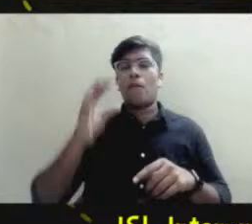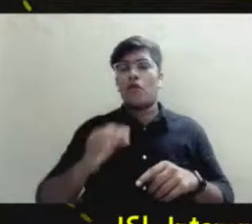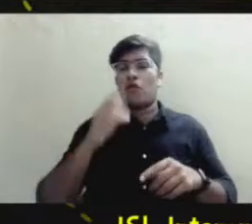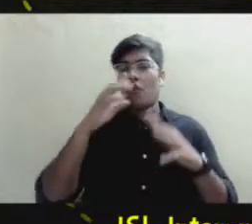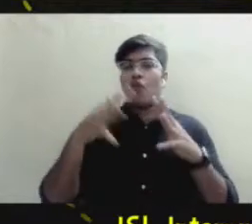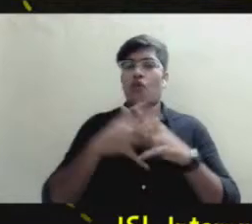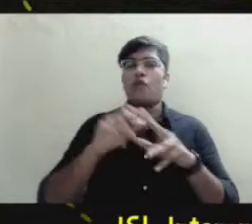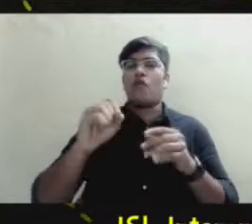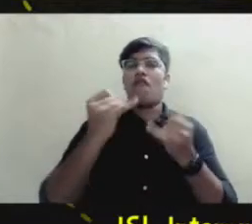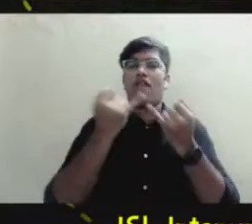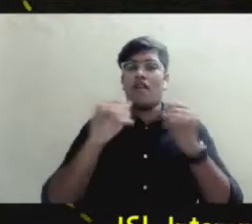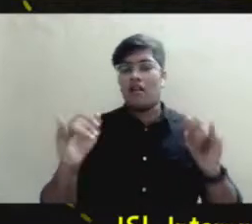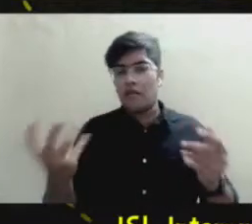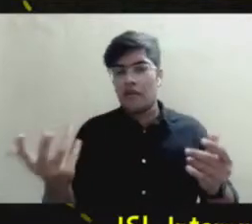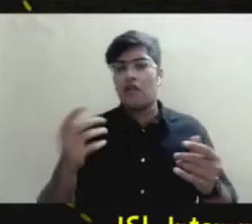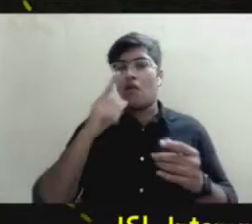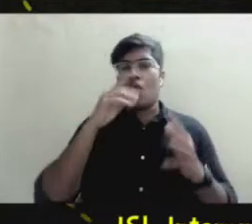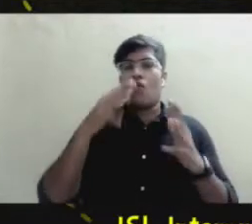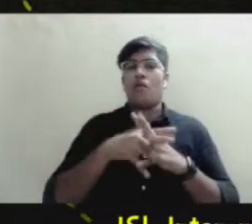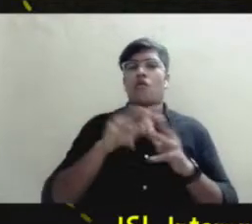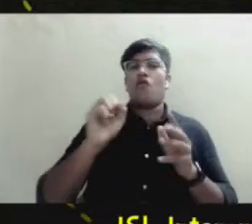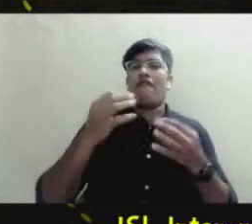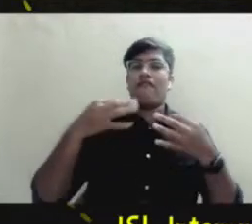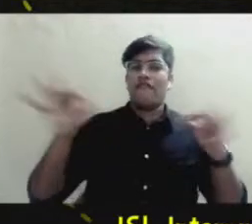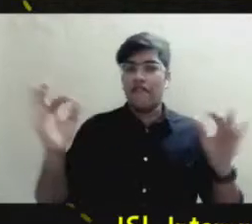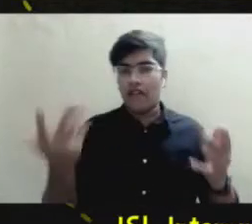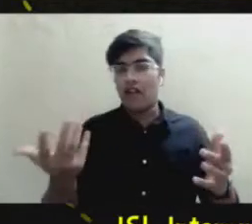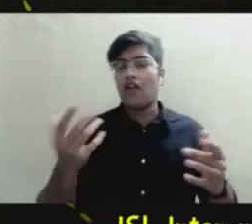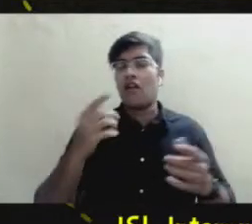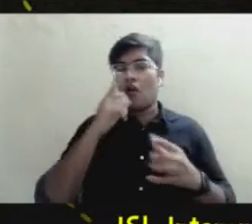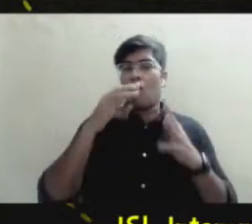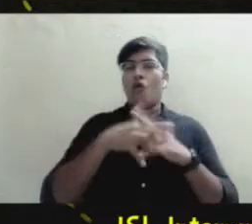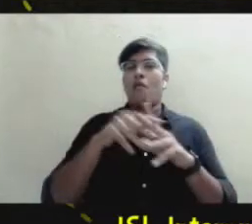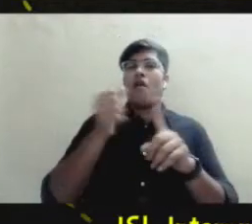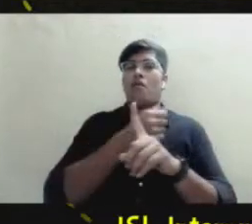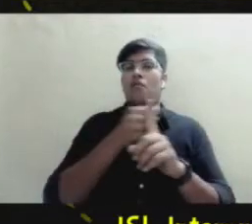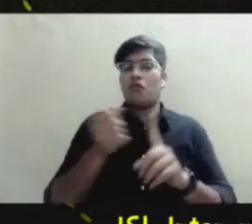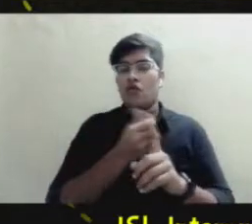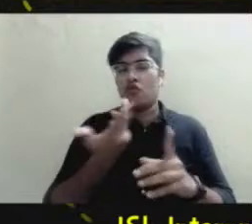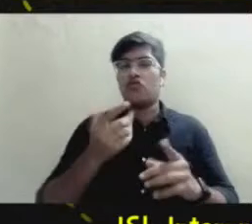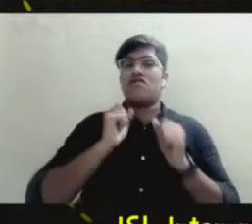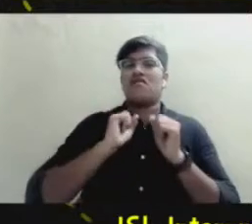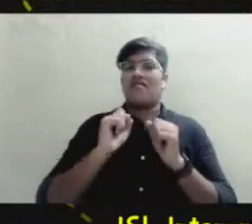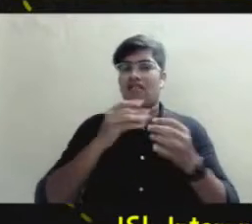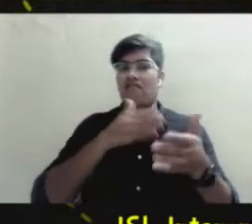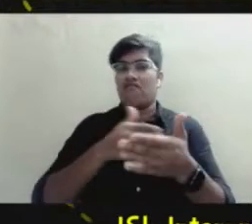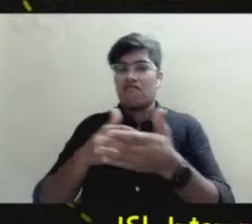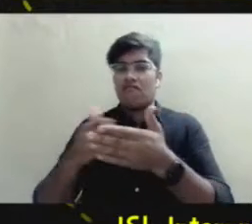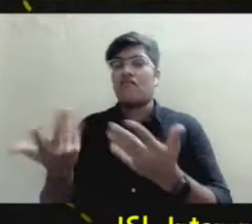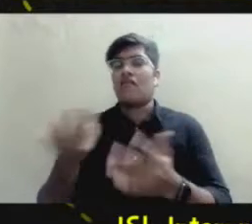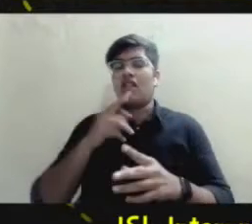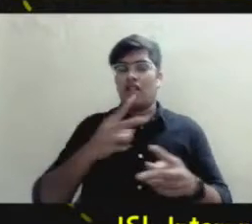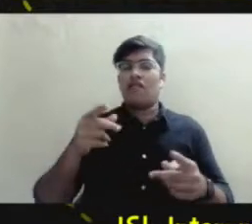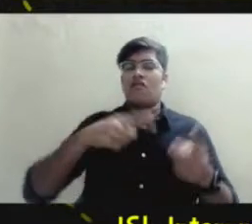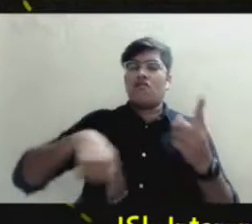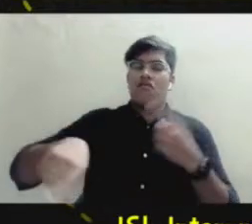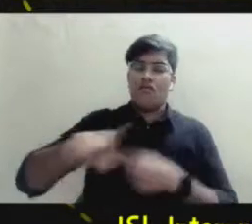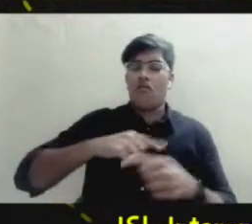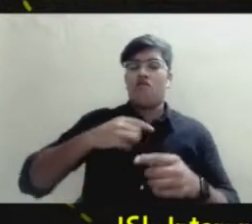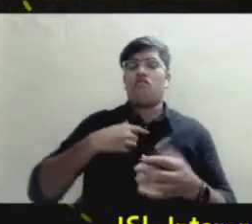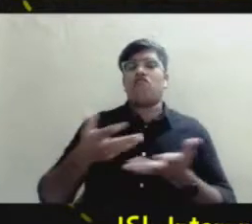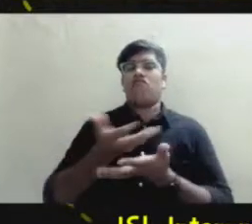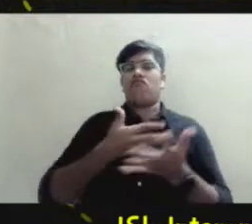freedoms. And, we talk about violence against women, we talk about women's difficulties. And yet it feels as if we don't take into